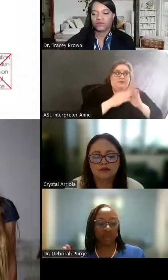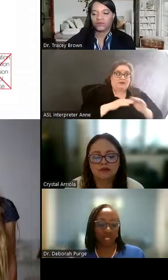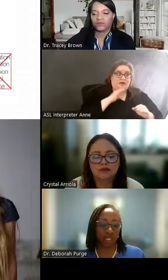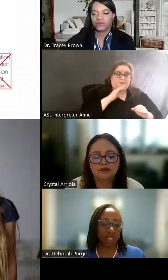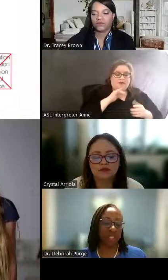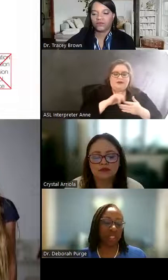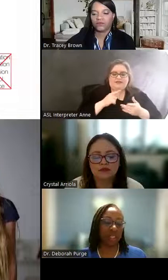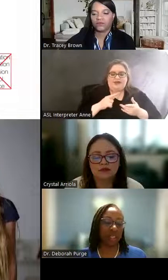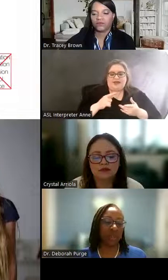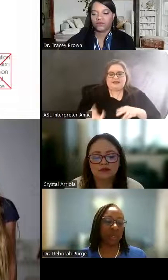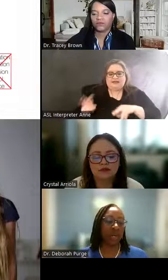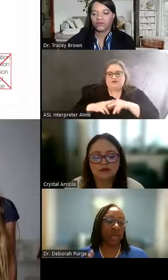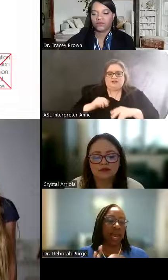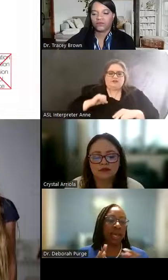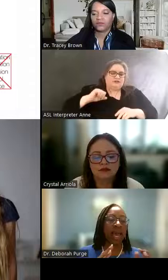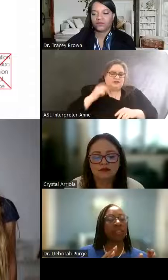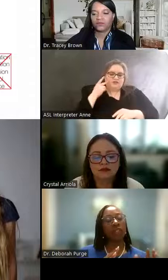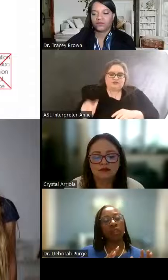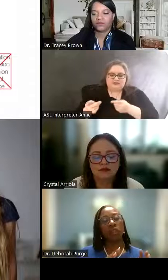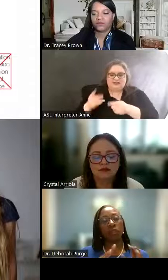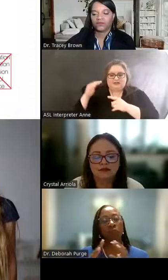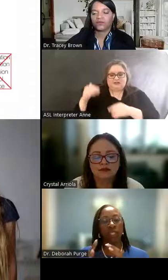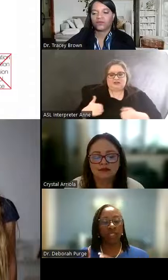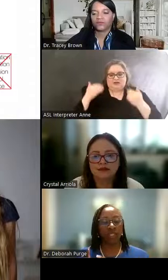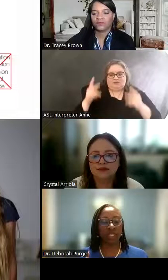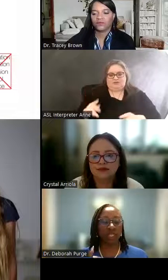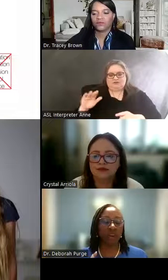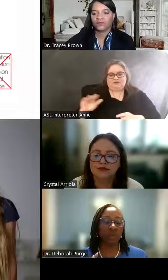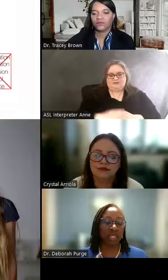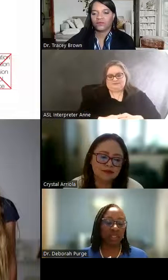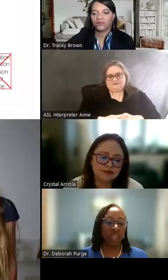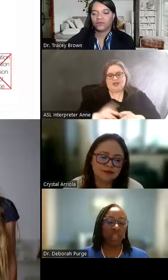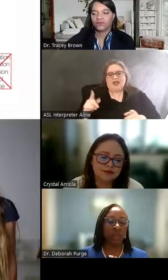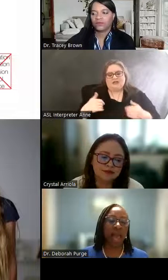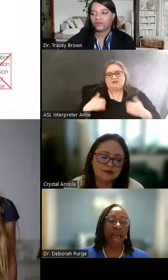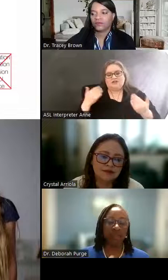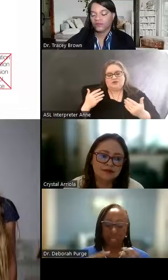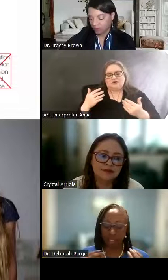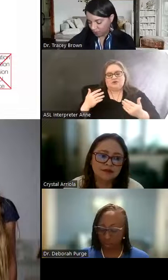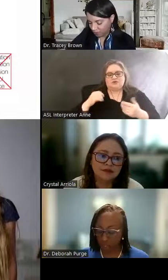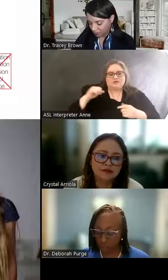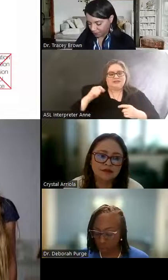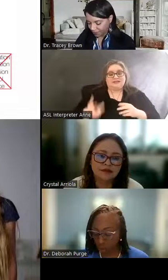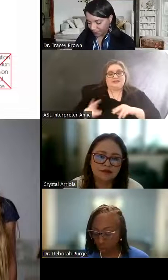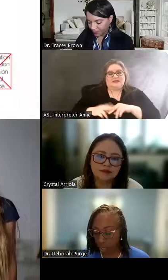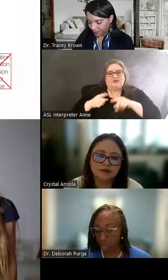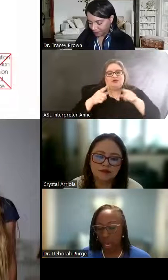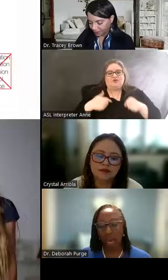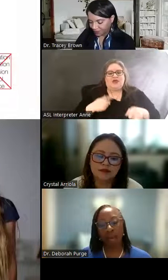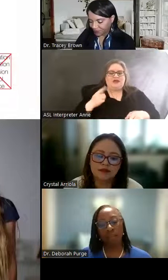increase the resistance you see in the youth. And as the youth's resistance increases, you have these